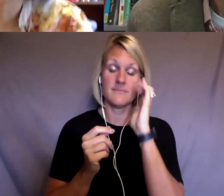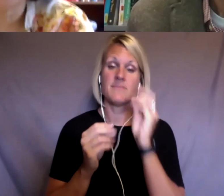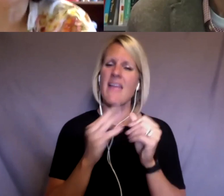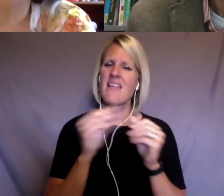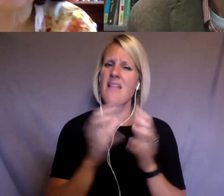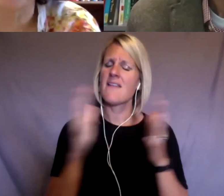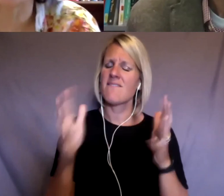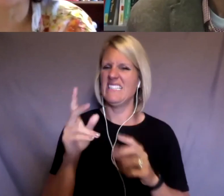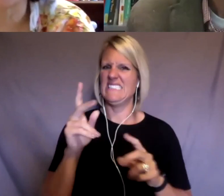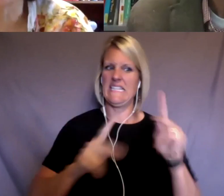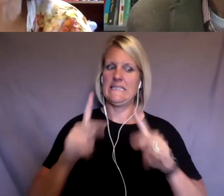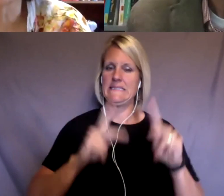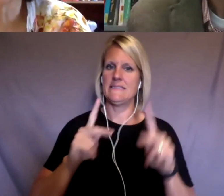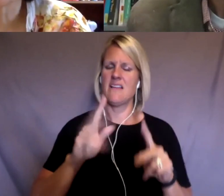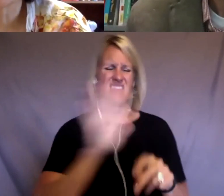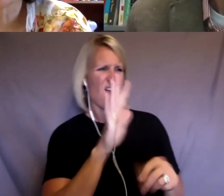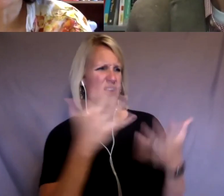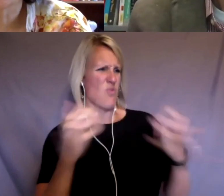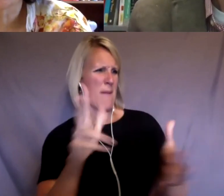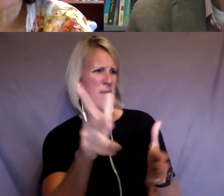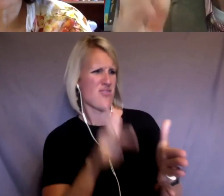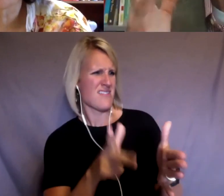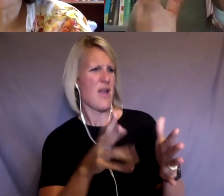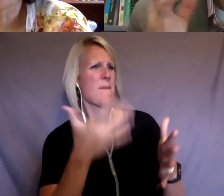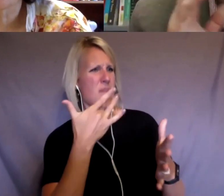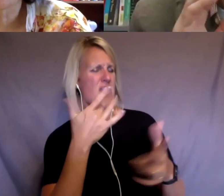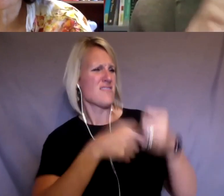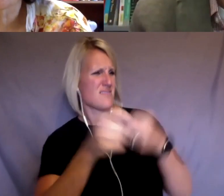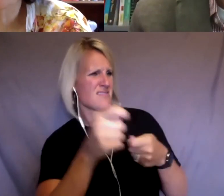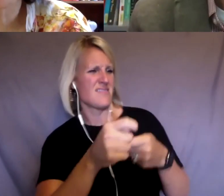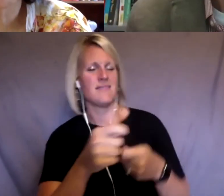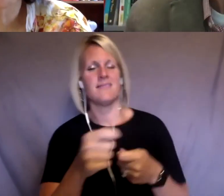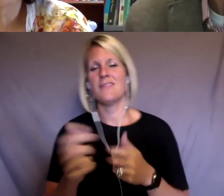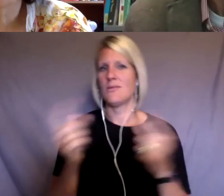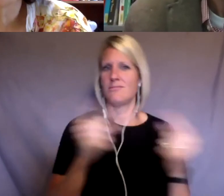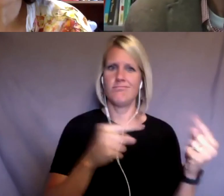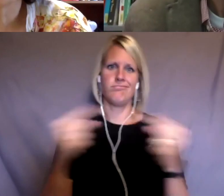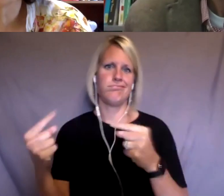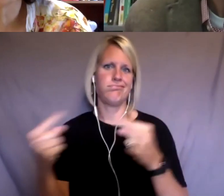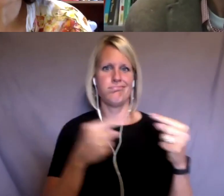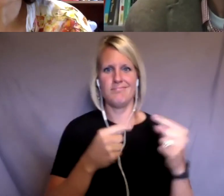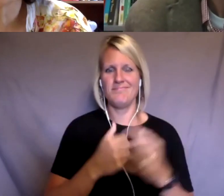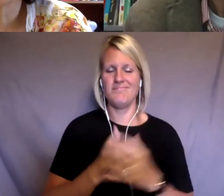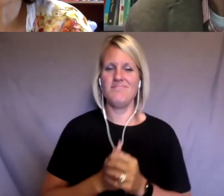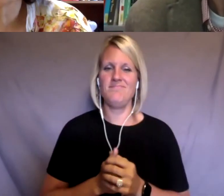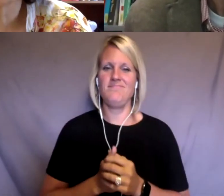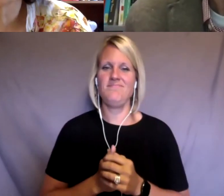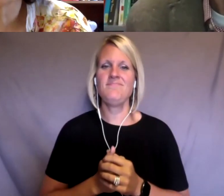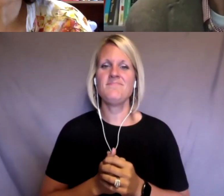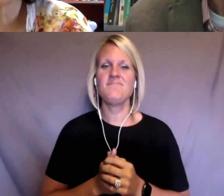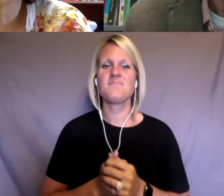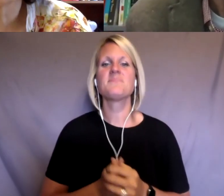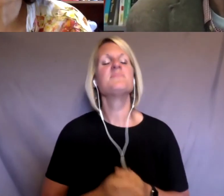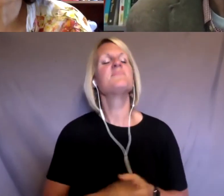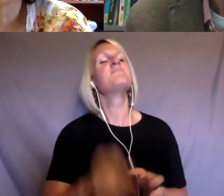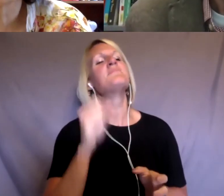citizens fighting against the parking spaces. Well, we have one last minute to finish up here because it's